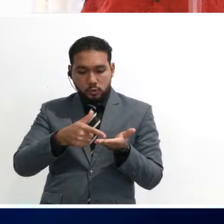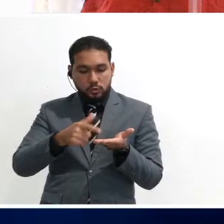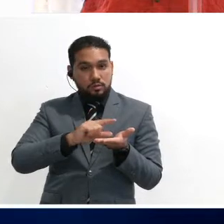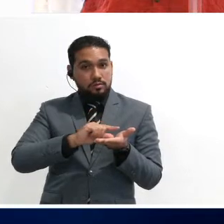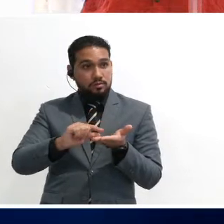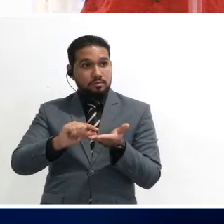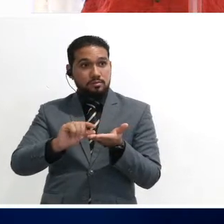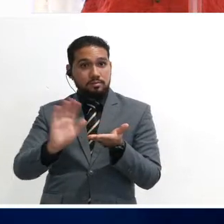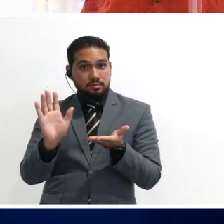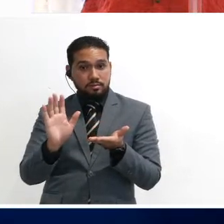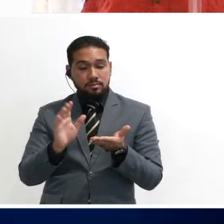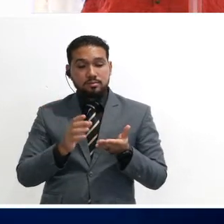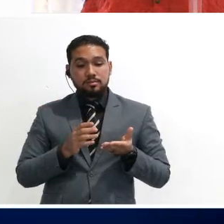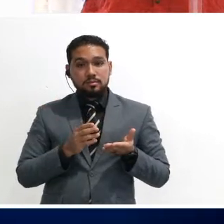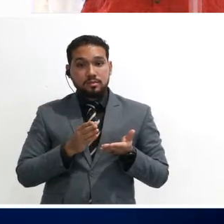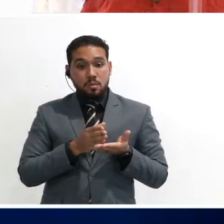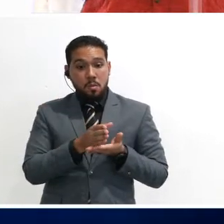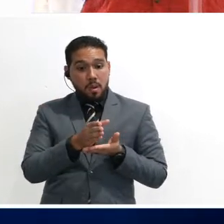the